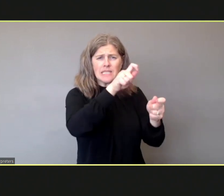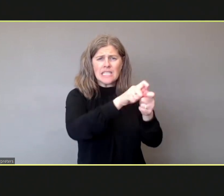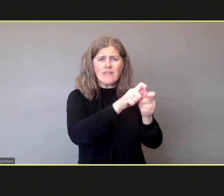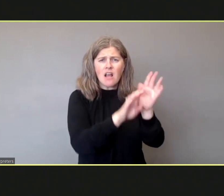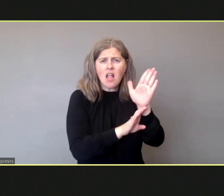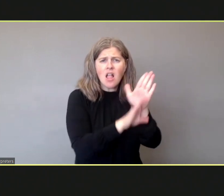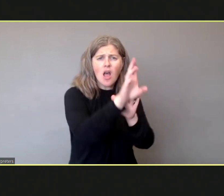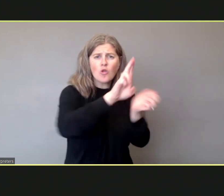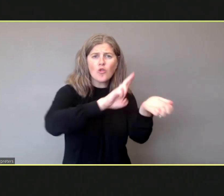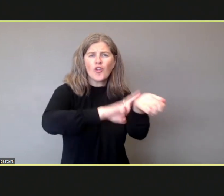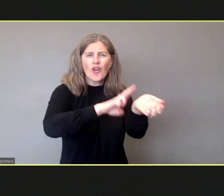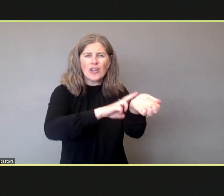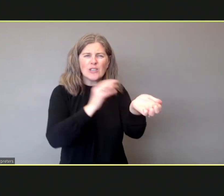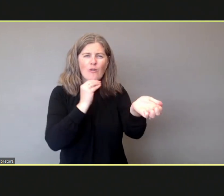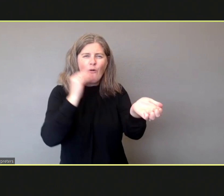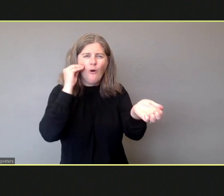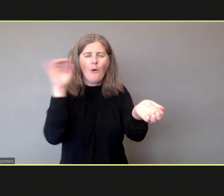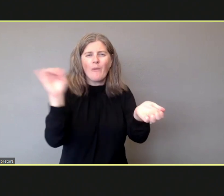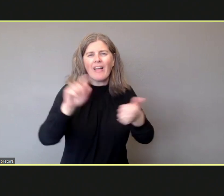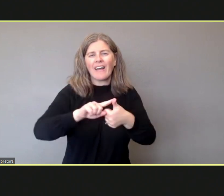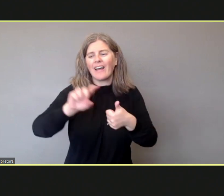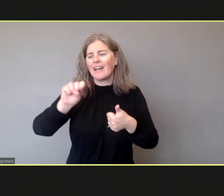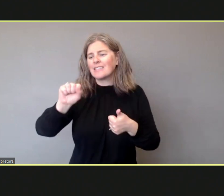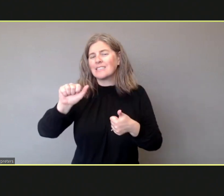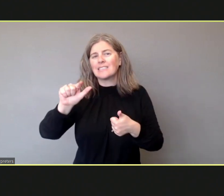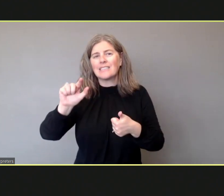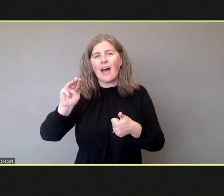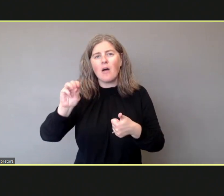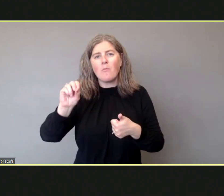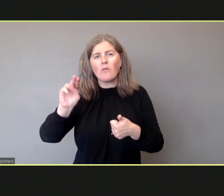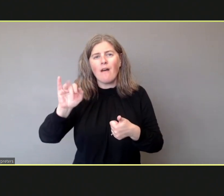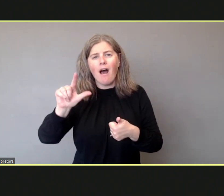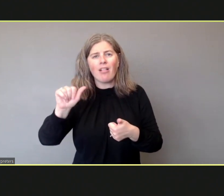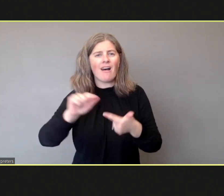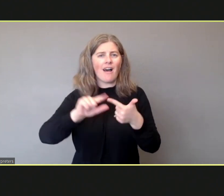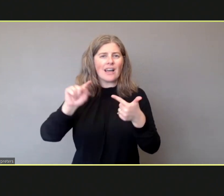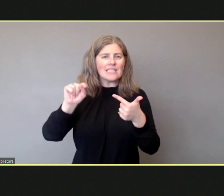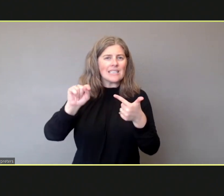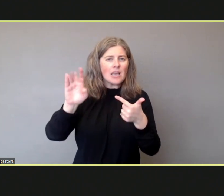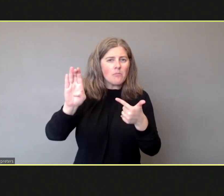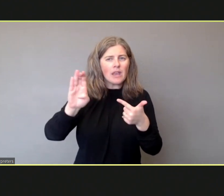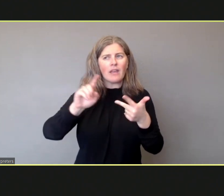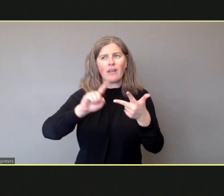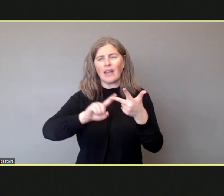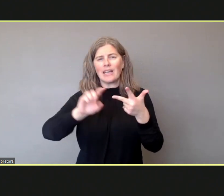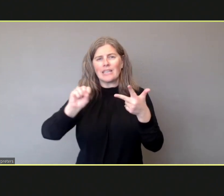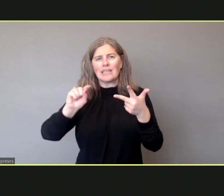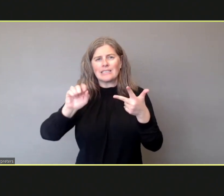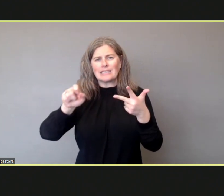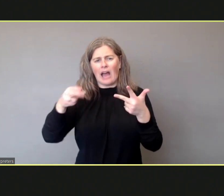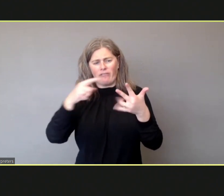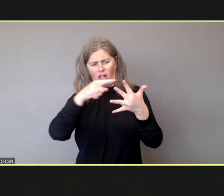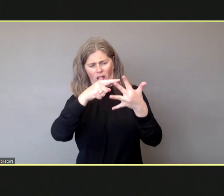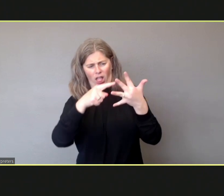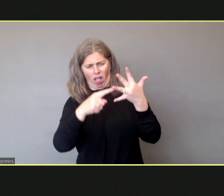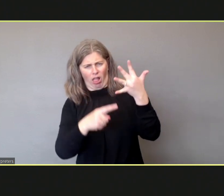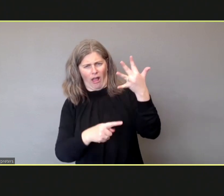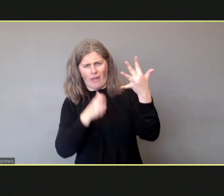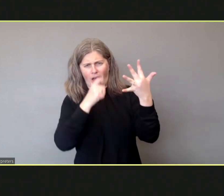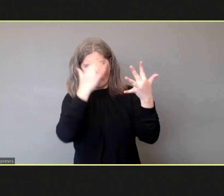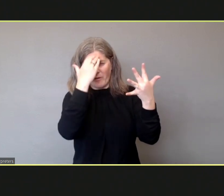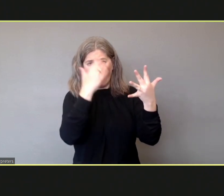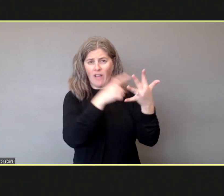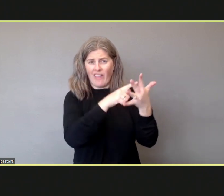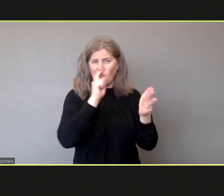things like salmonella and staph infections, TB, and a bunch of other things I am not familiar with and sound terrible, and a rise